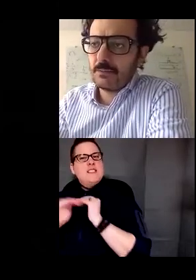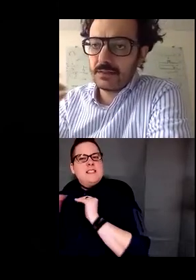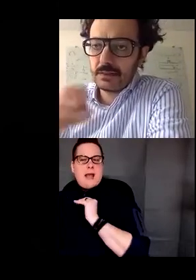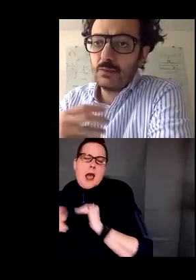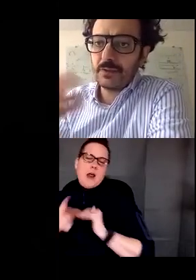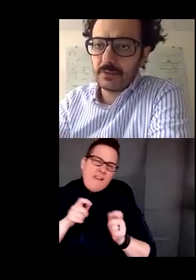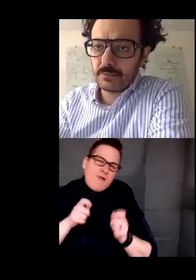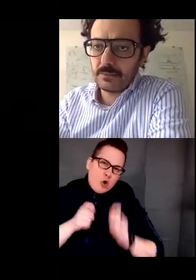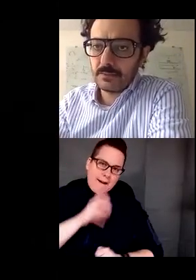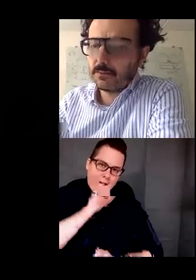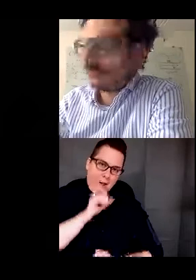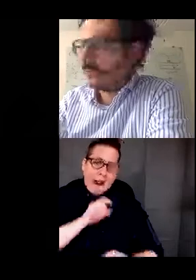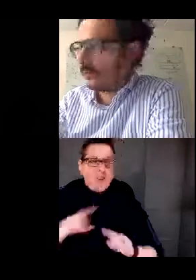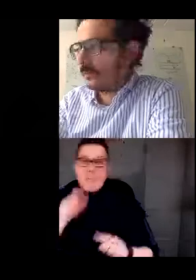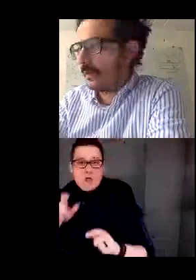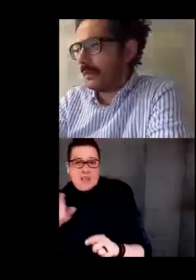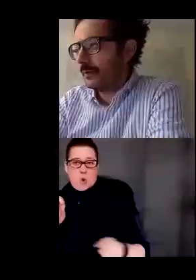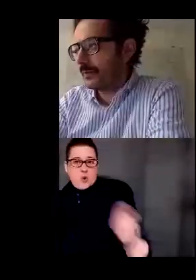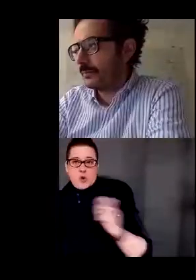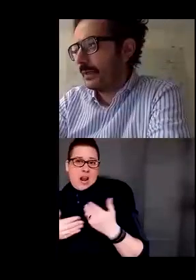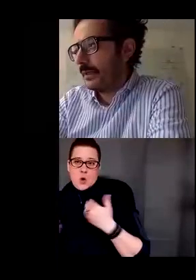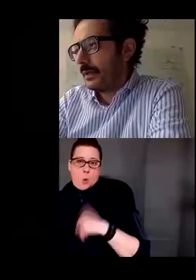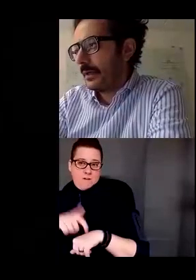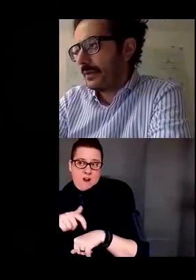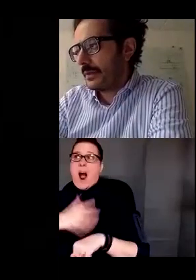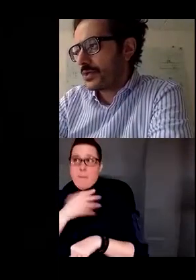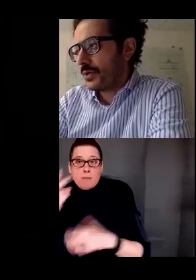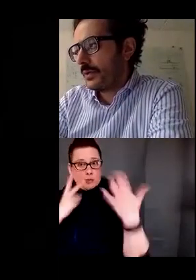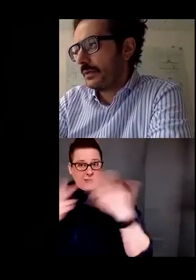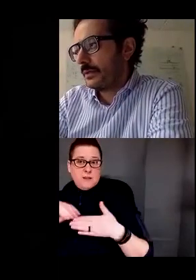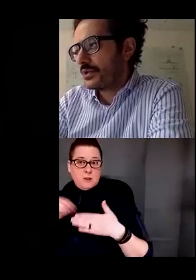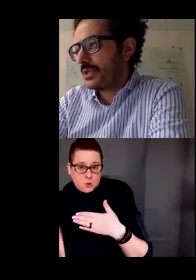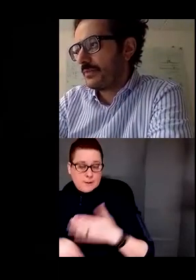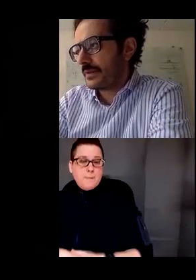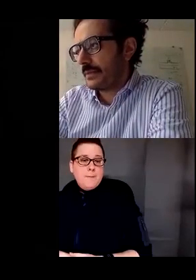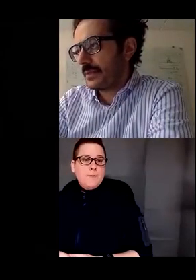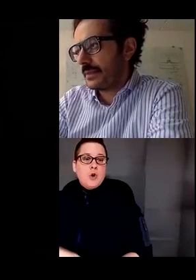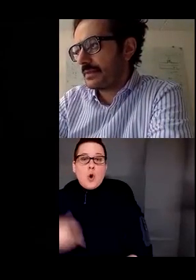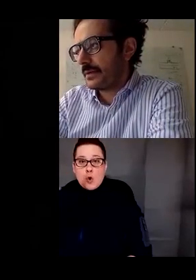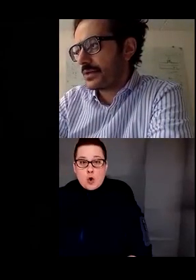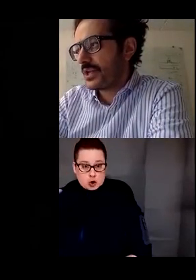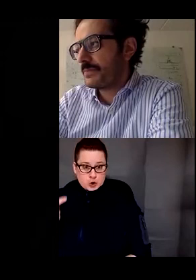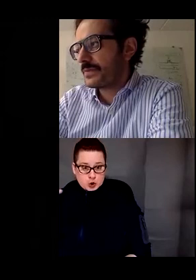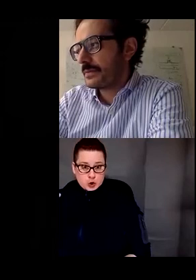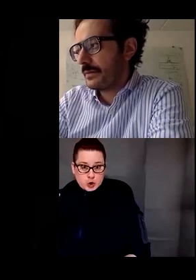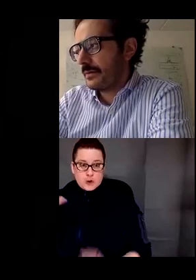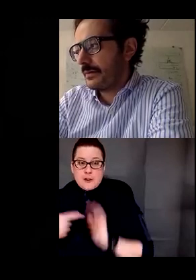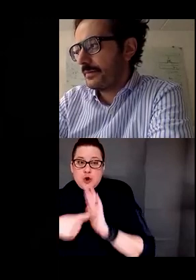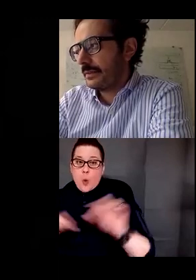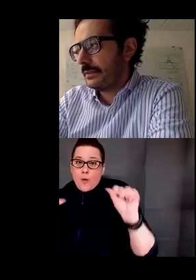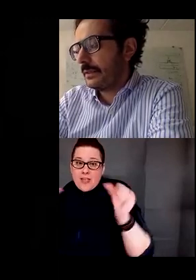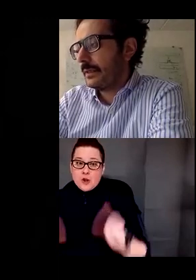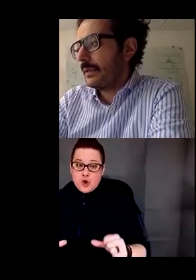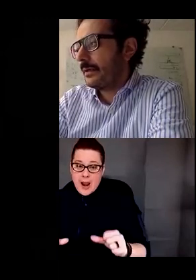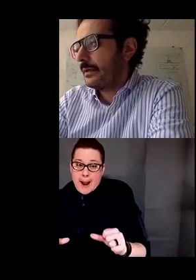in time, but they do predict outcome. And what they show here in G, for example, these are the shapes